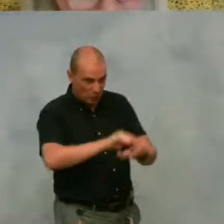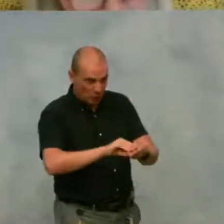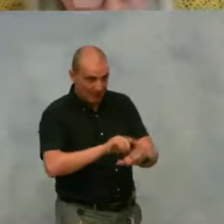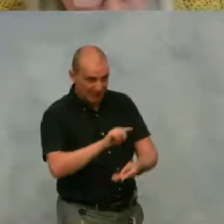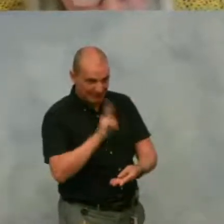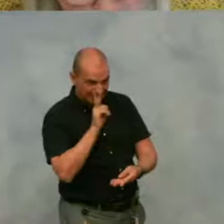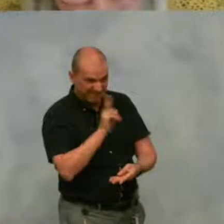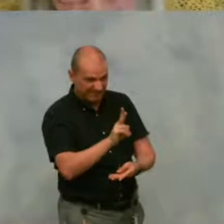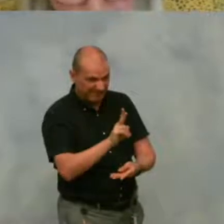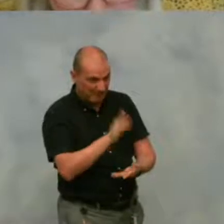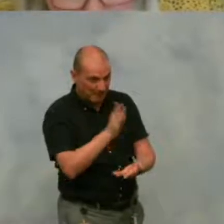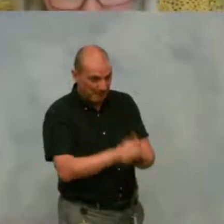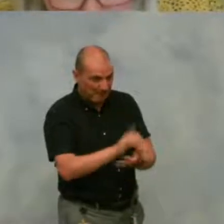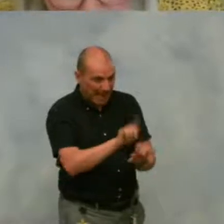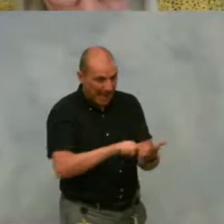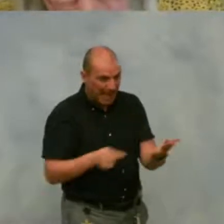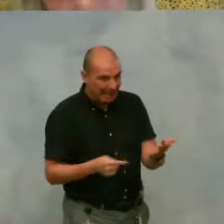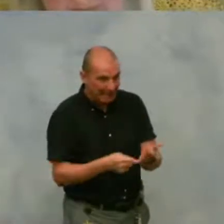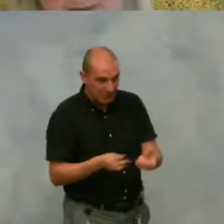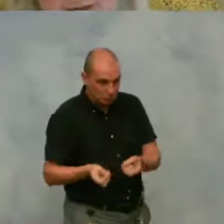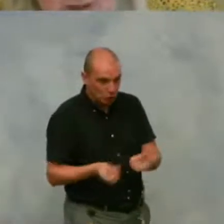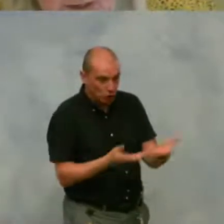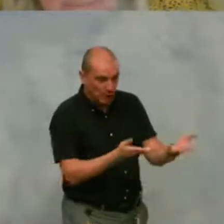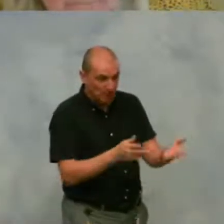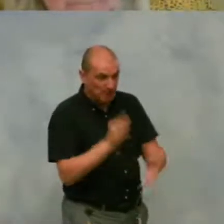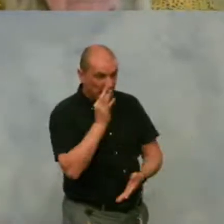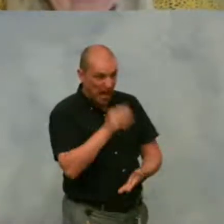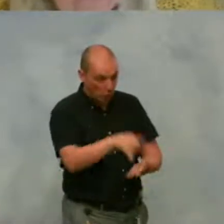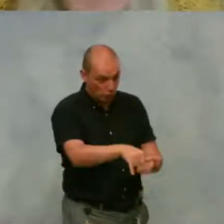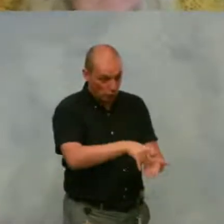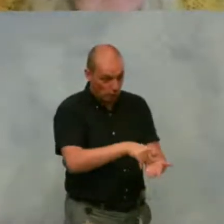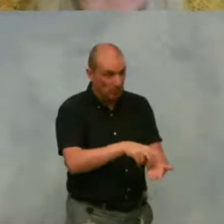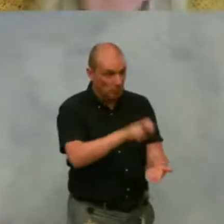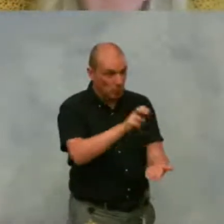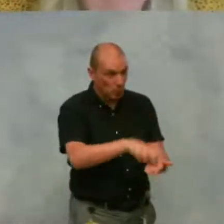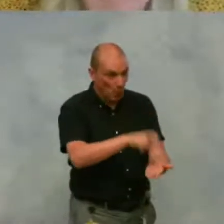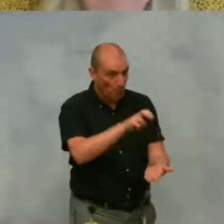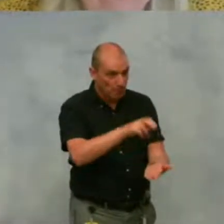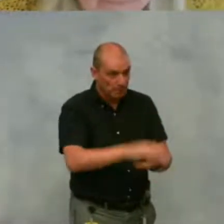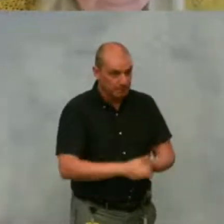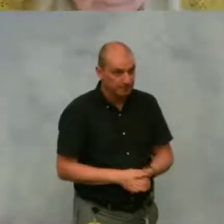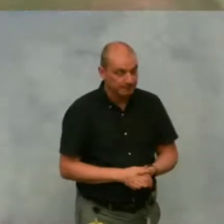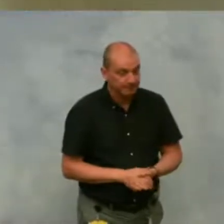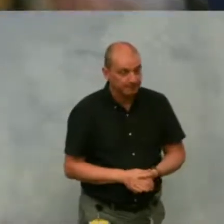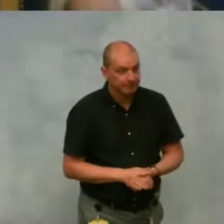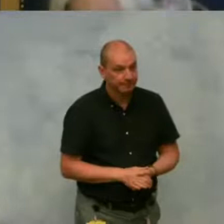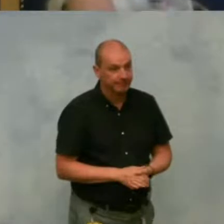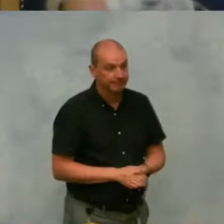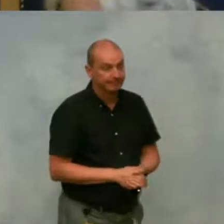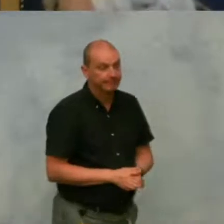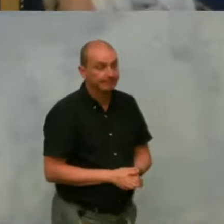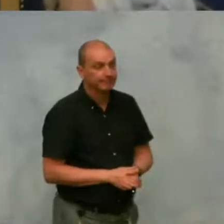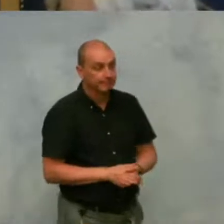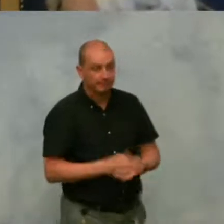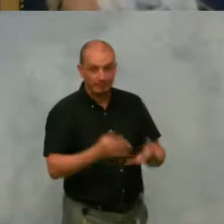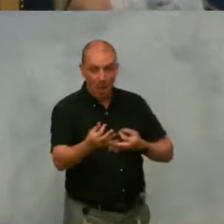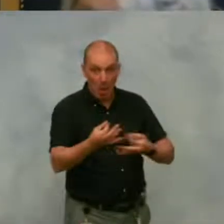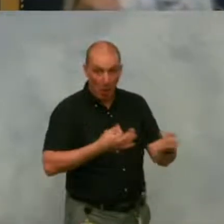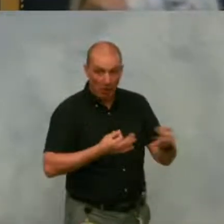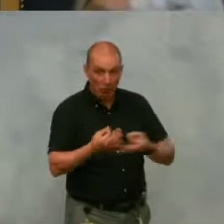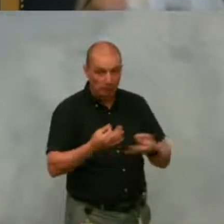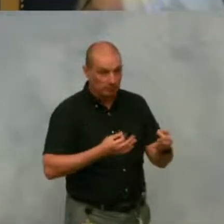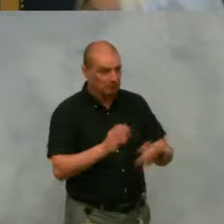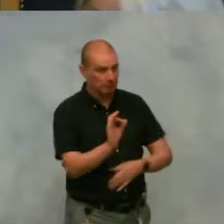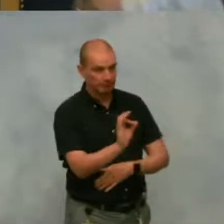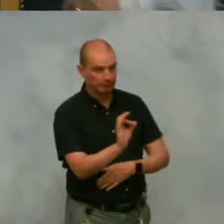services. Again, asking that the positions noted. Thanks, Chair. Thanks, Jackie. Any questions? I'll move the